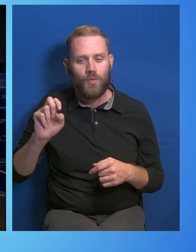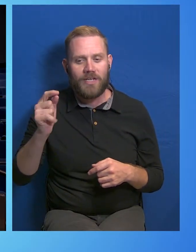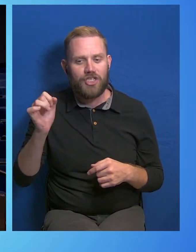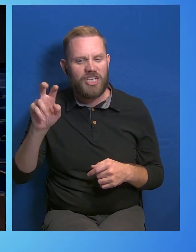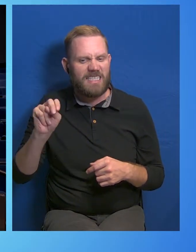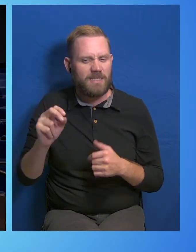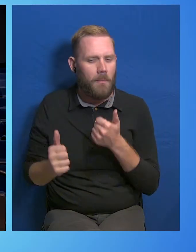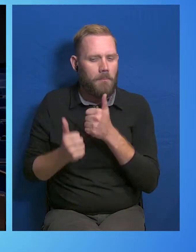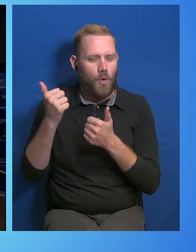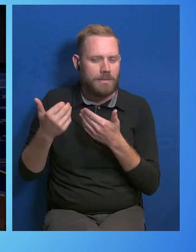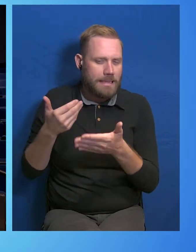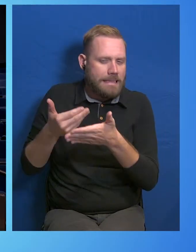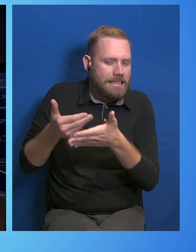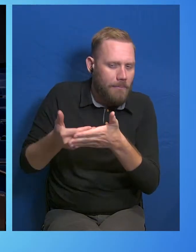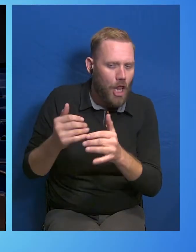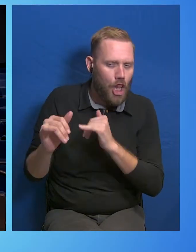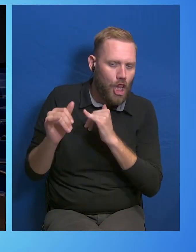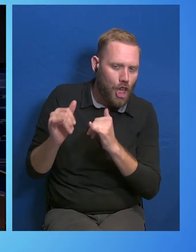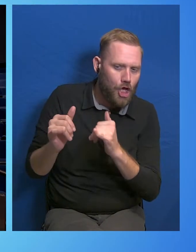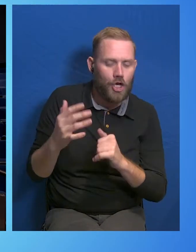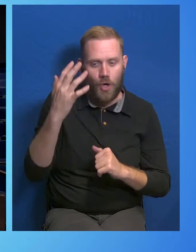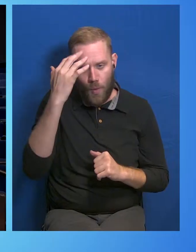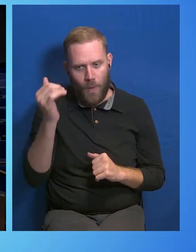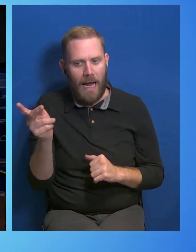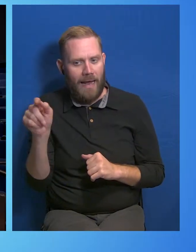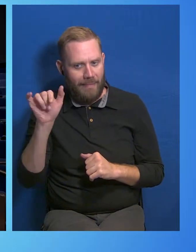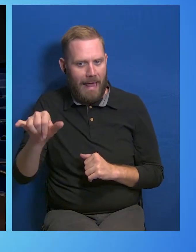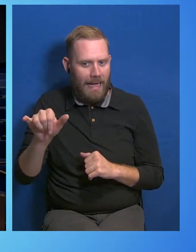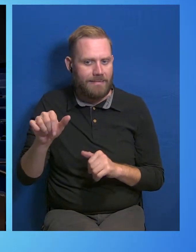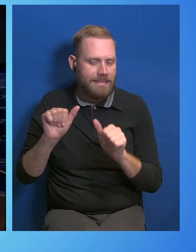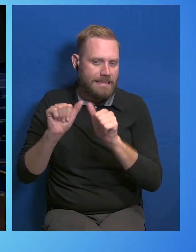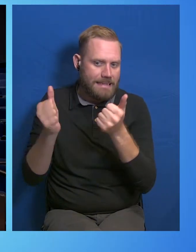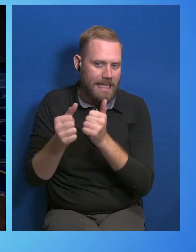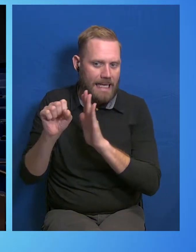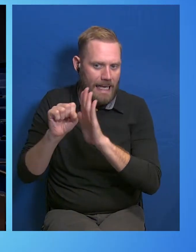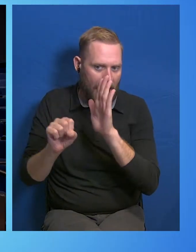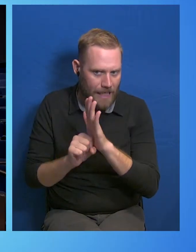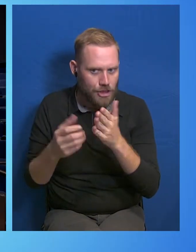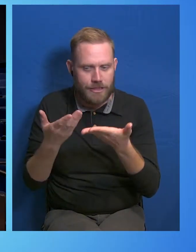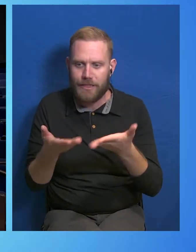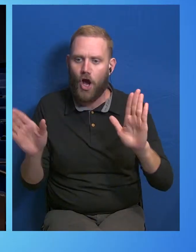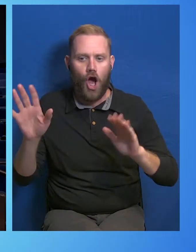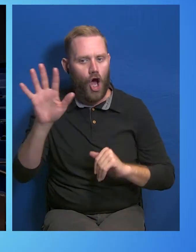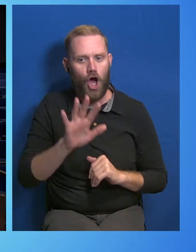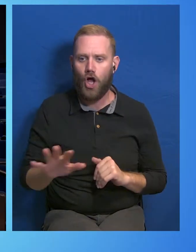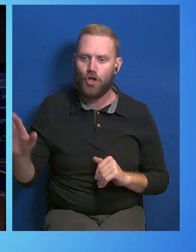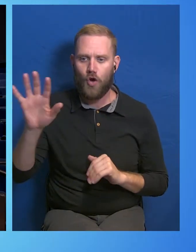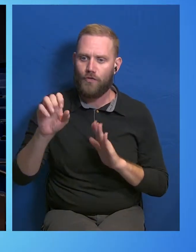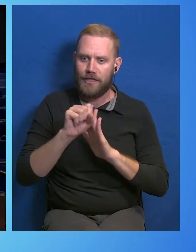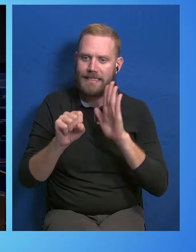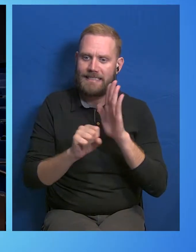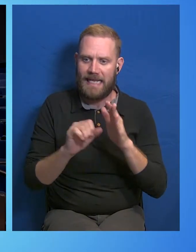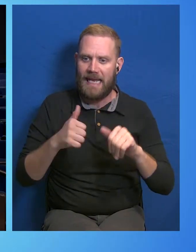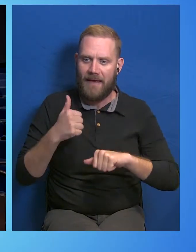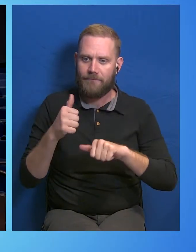for ASDB, in that it was a statewide agency with locations all across the